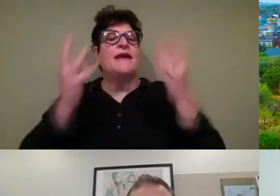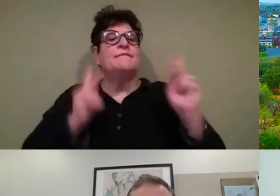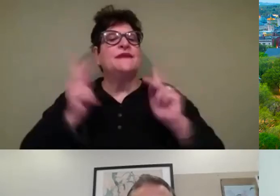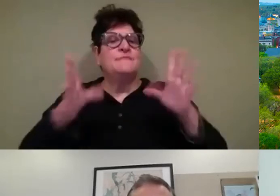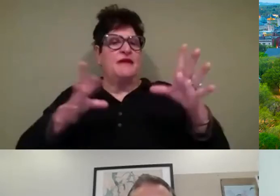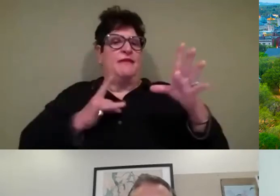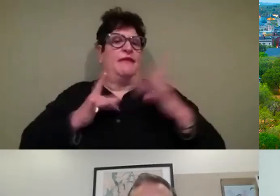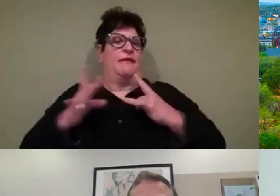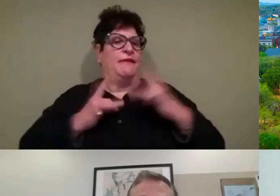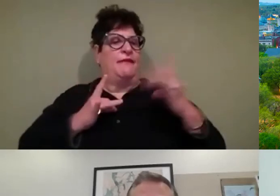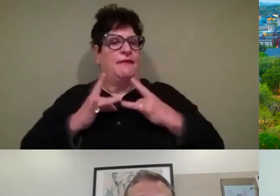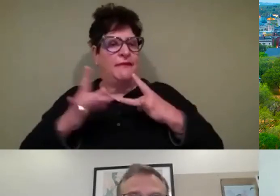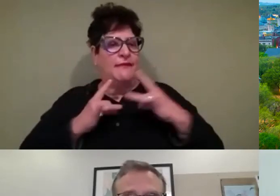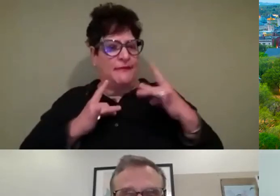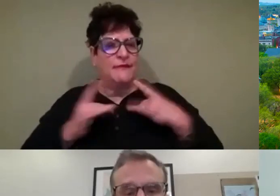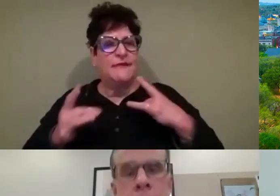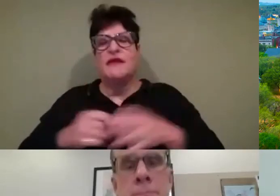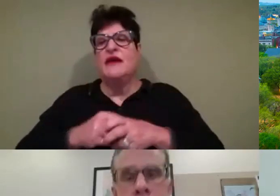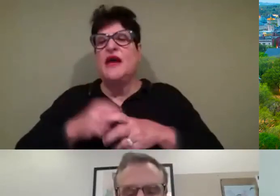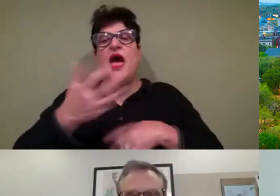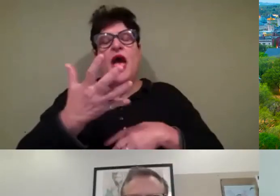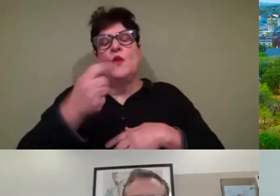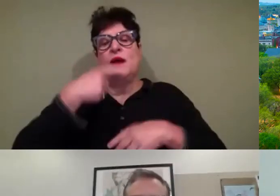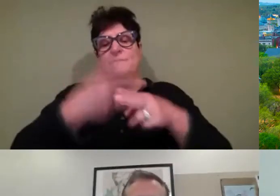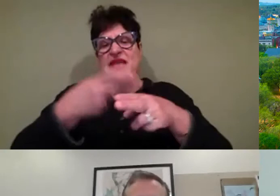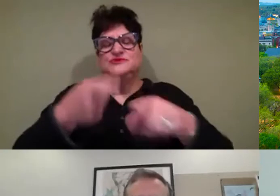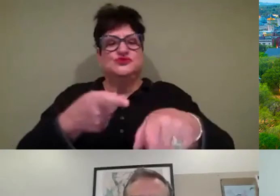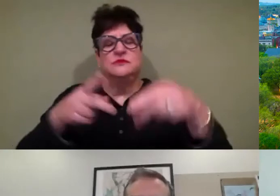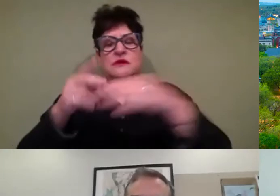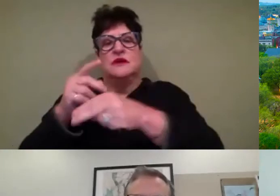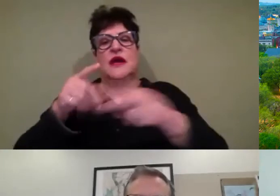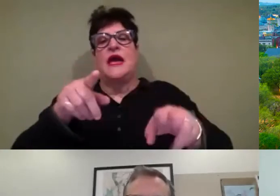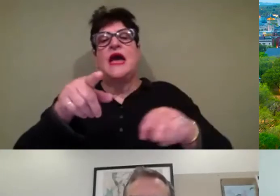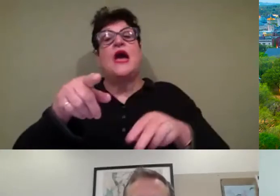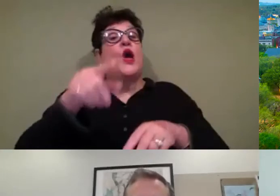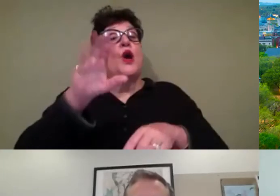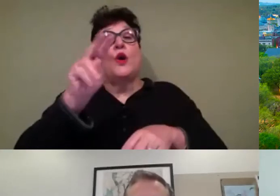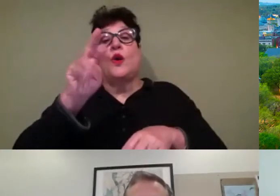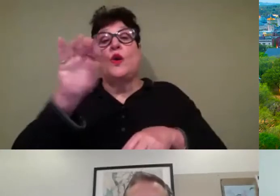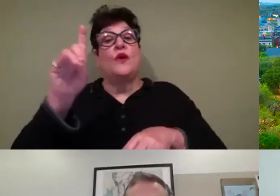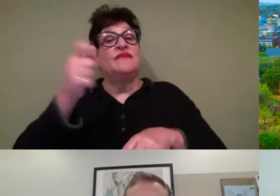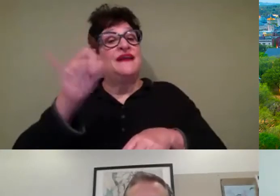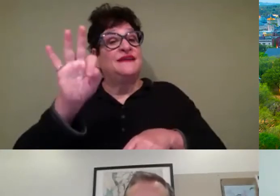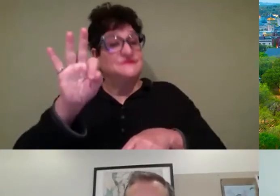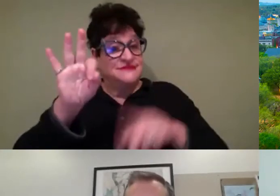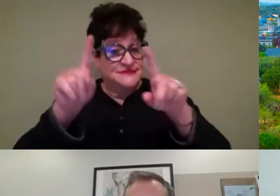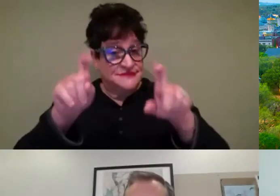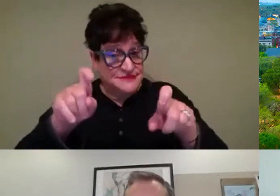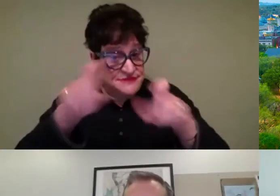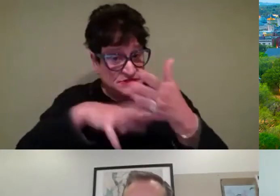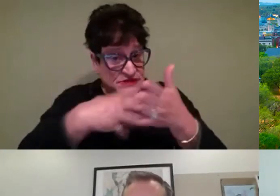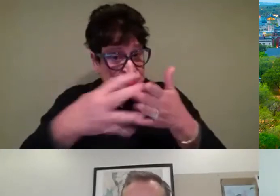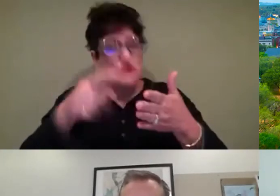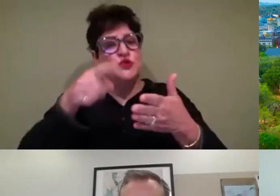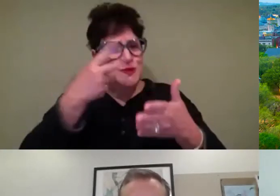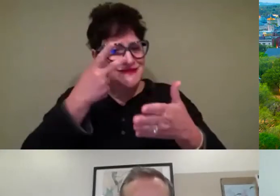the I want to mention, that our COVID-19 testing schedule is on the website. And so we invite